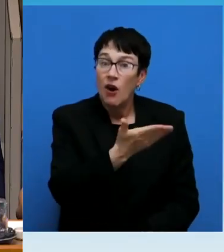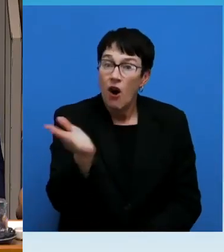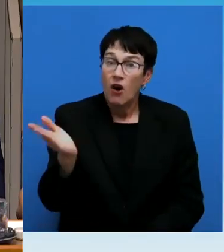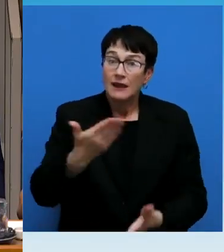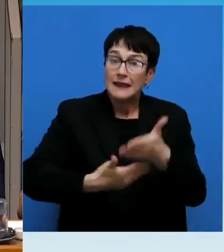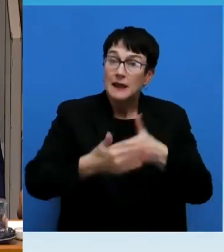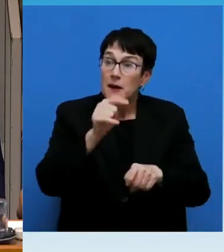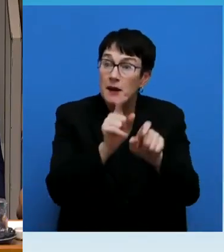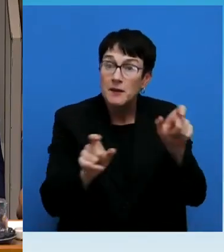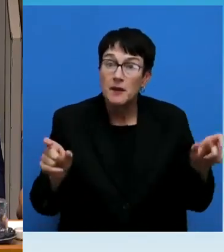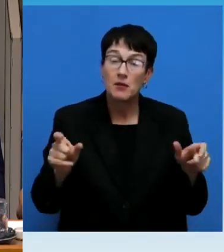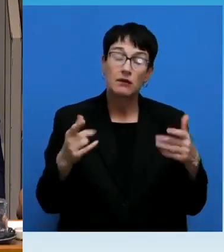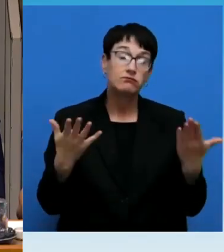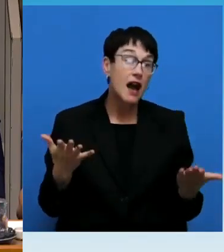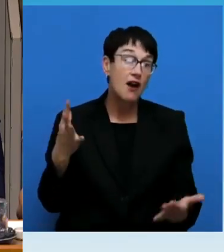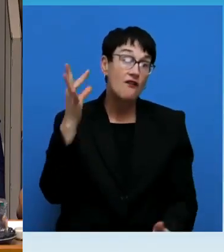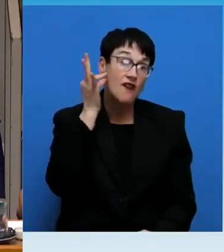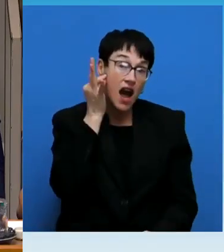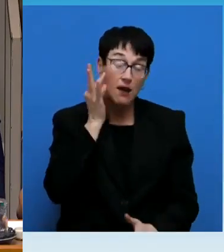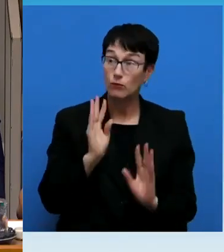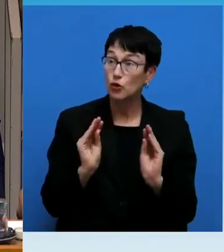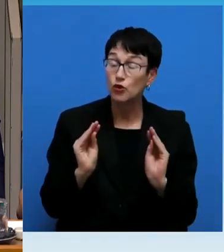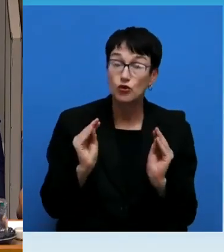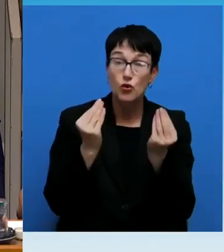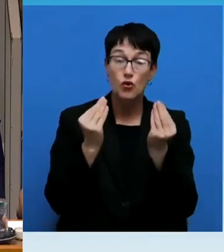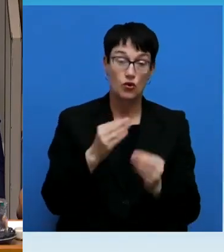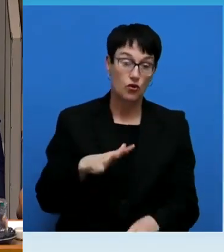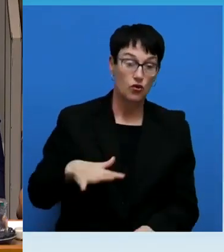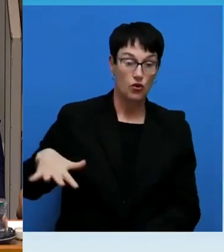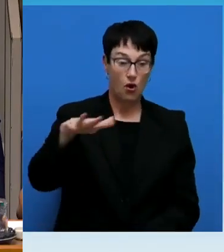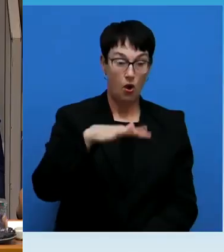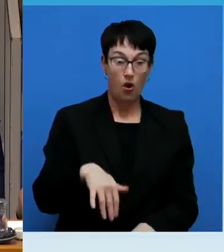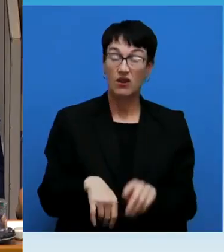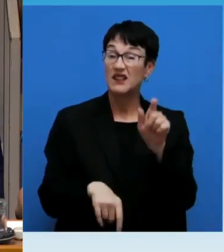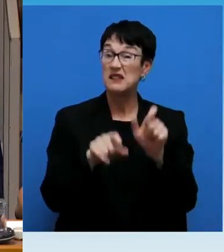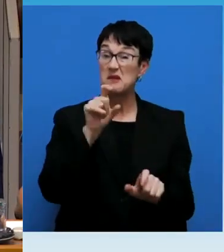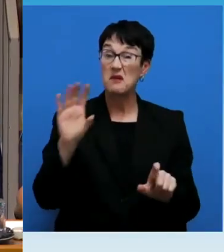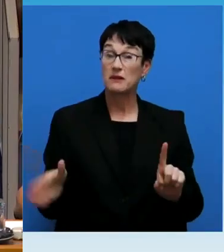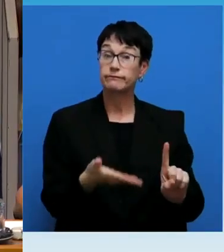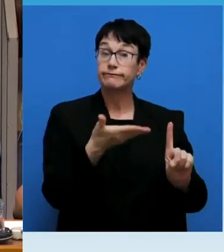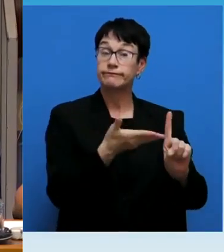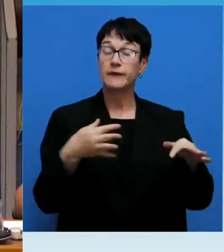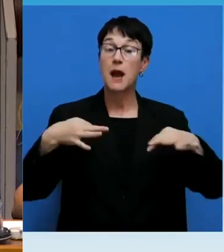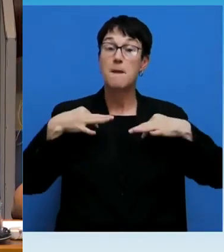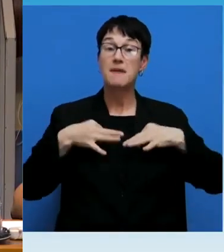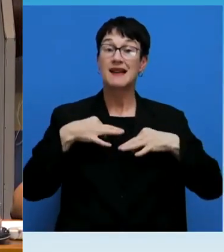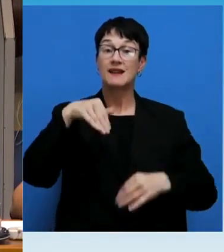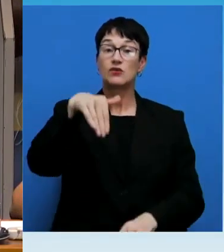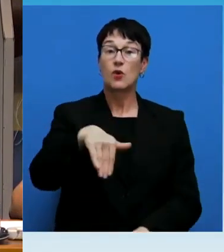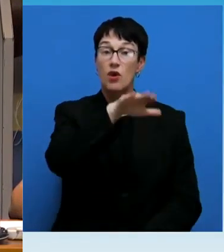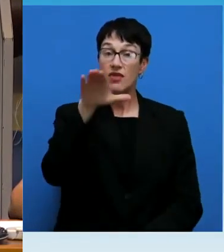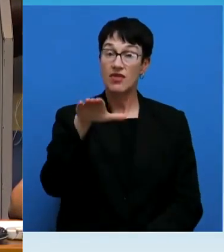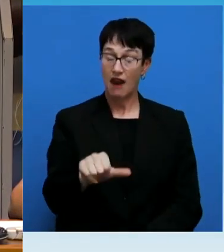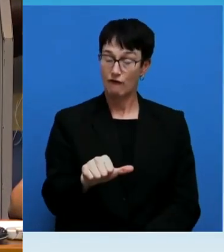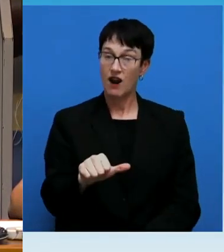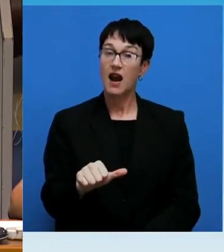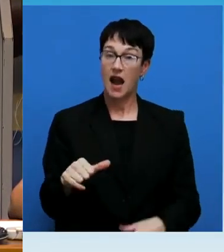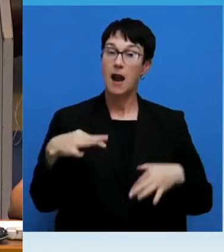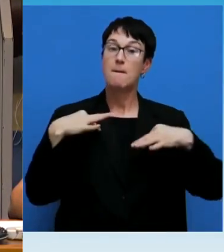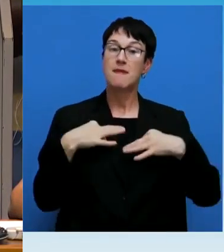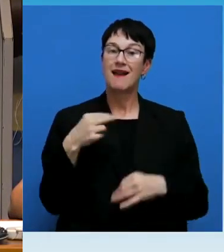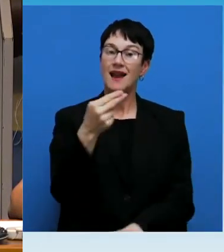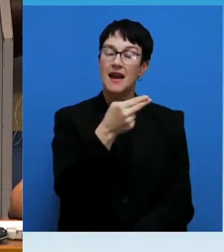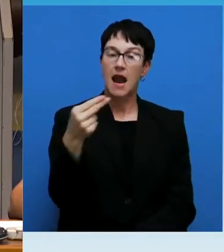South Africa, Lydia Chigunga, Excellencies, colleagues and friends, and particularly all our